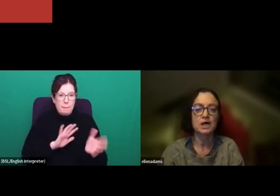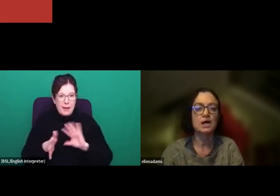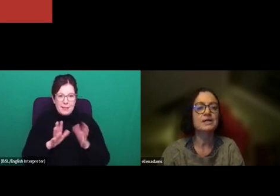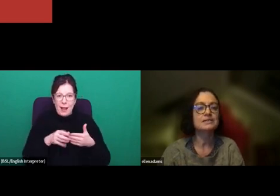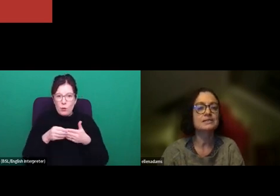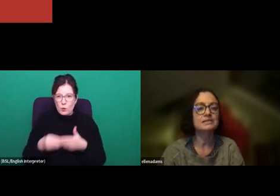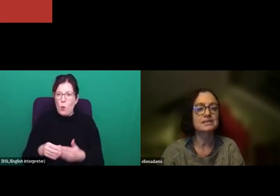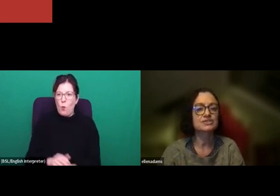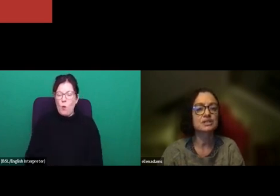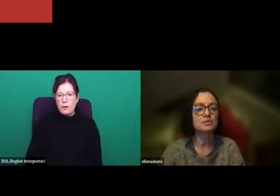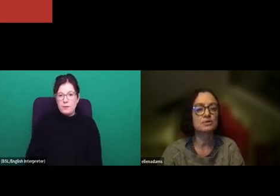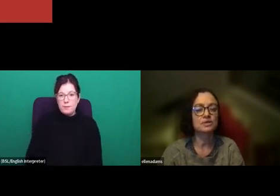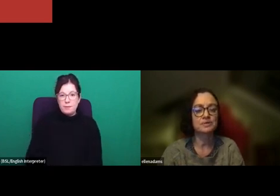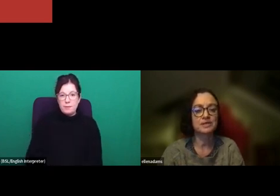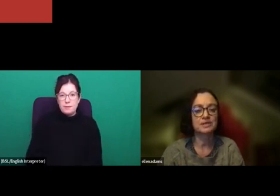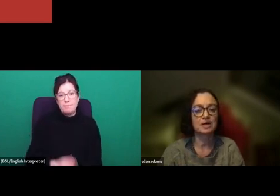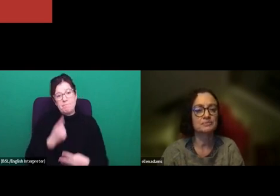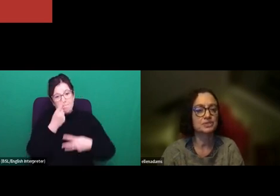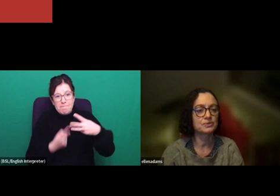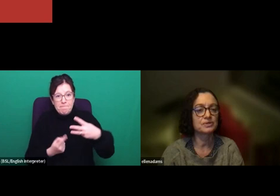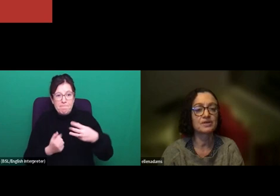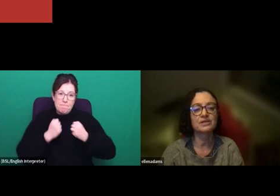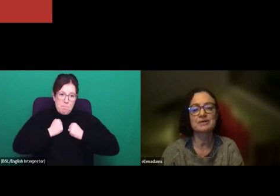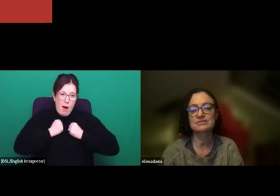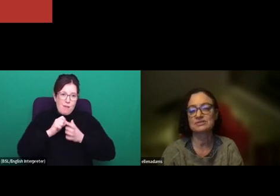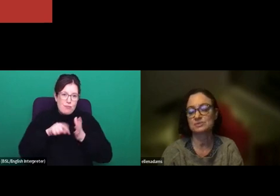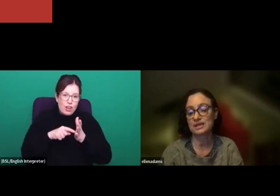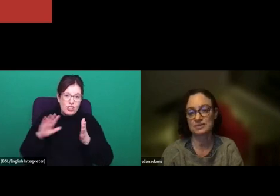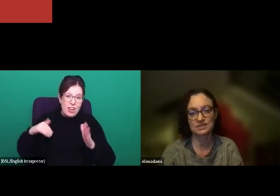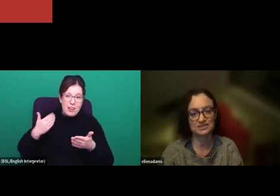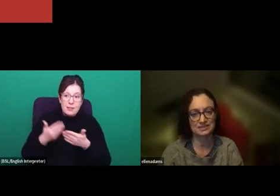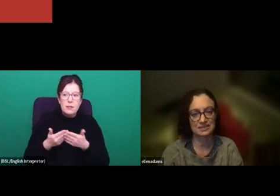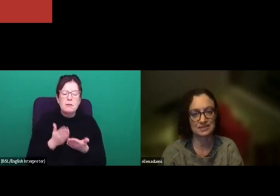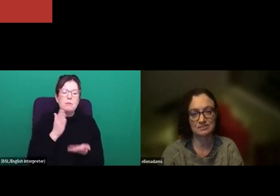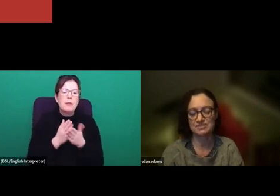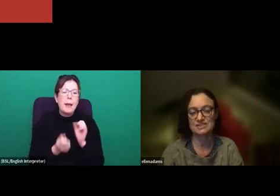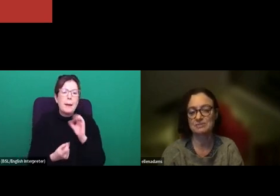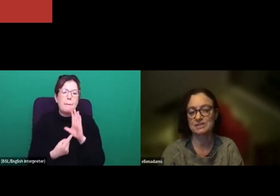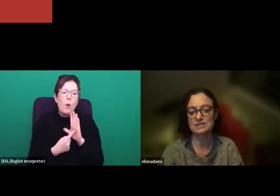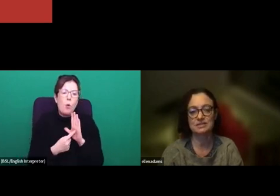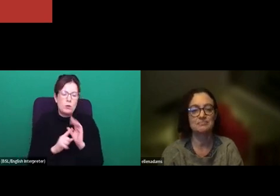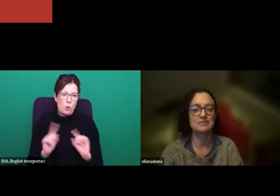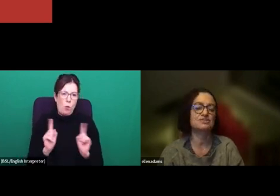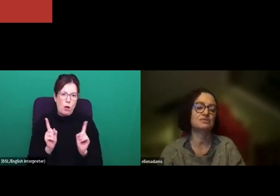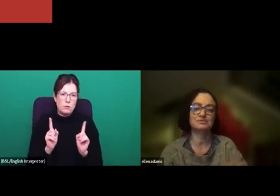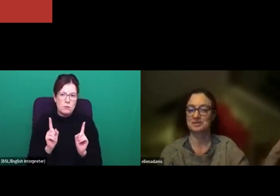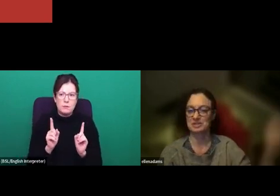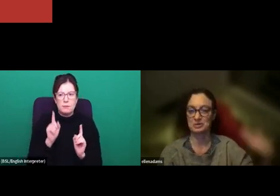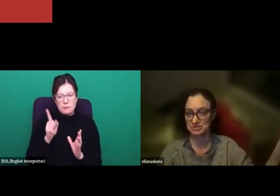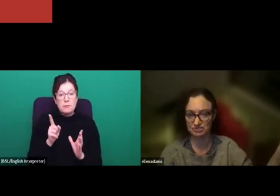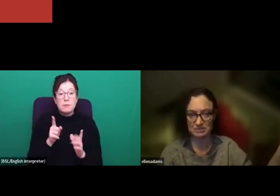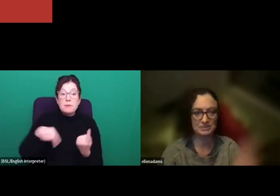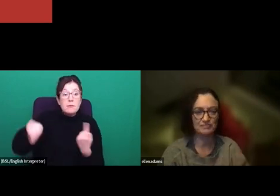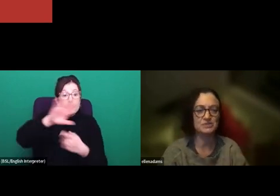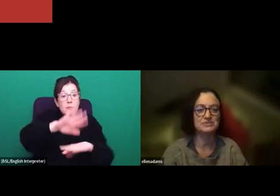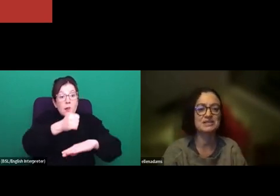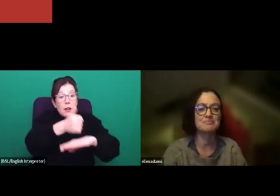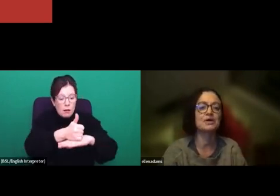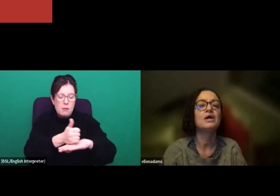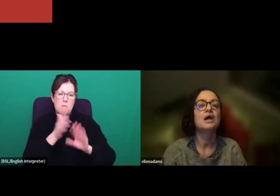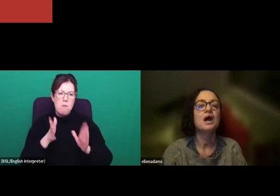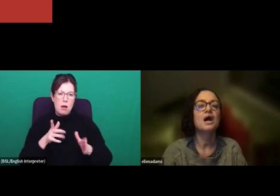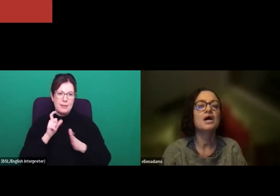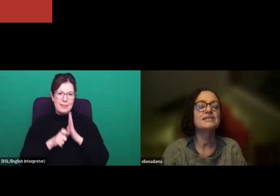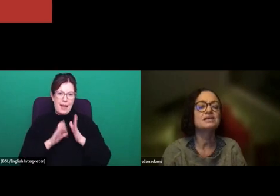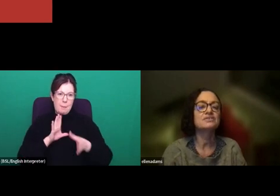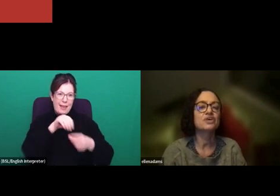tours. That's essentially what I've been up to. Nothing about us without us is the disability mantra. Lots of groups have used it,